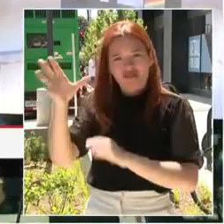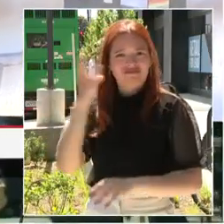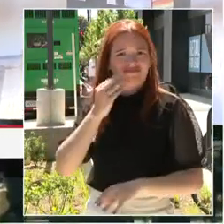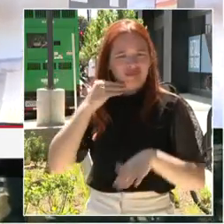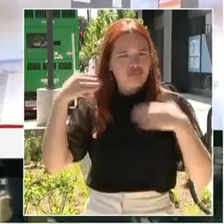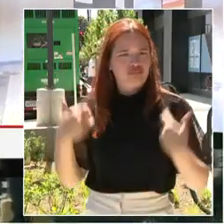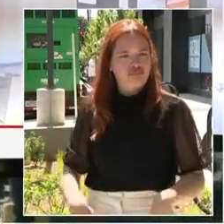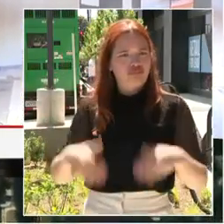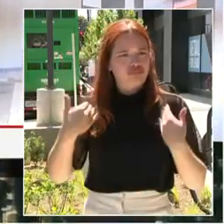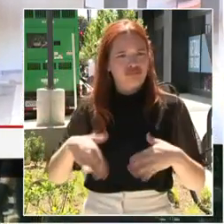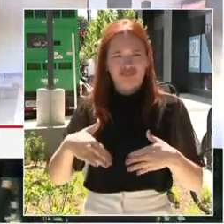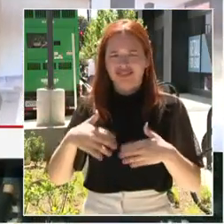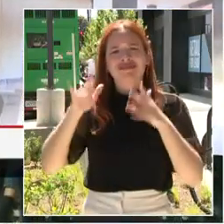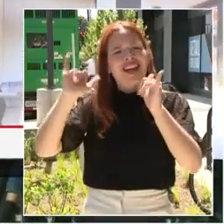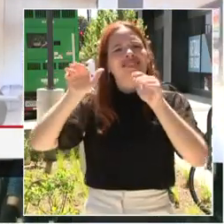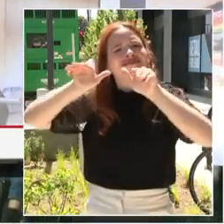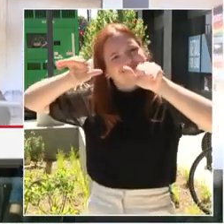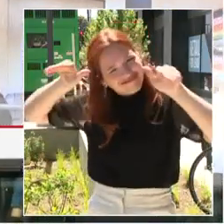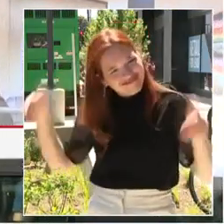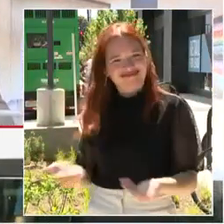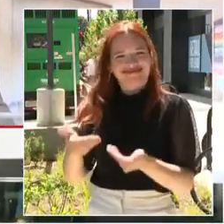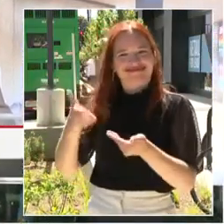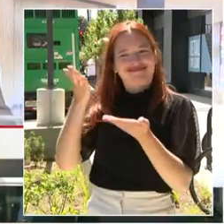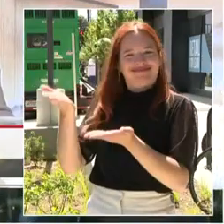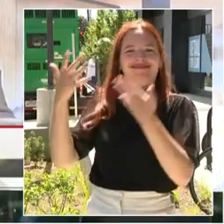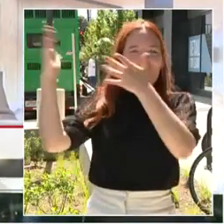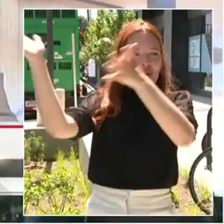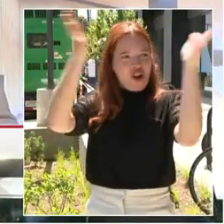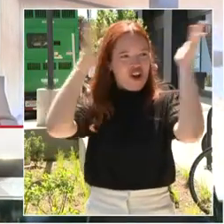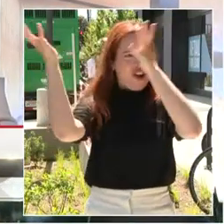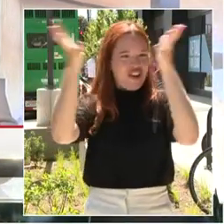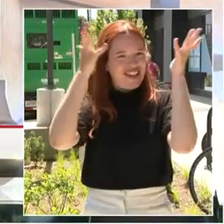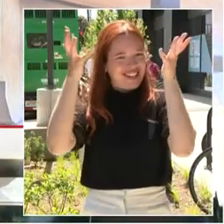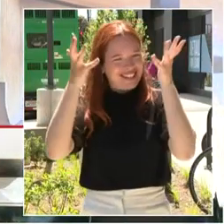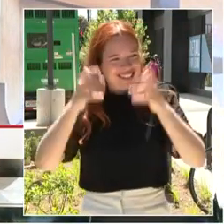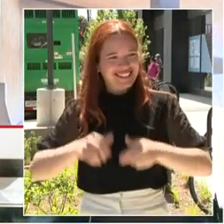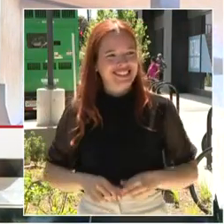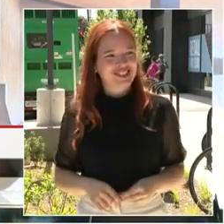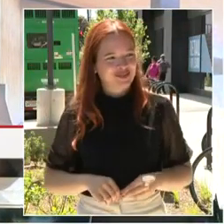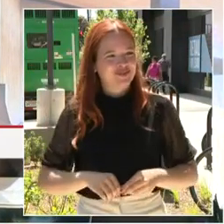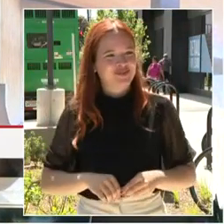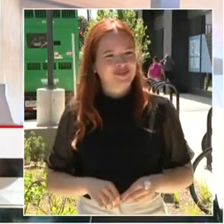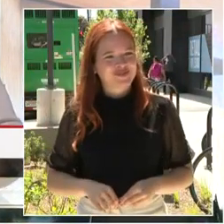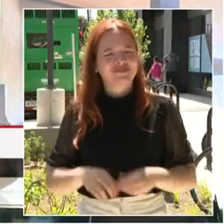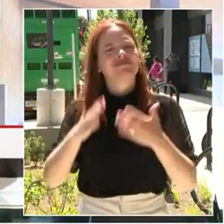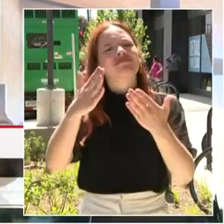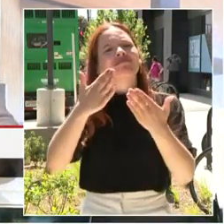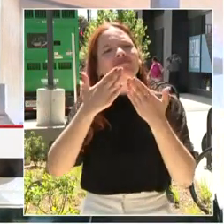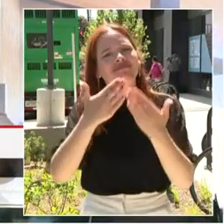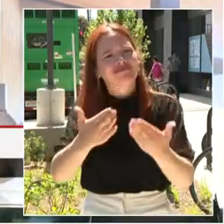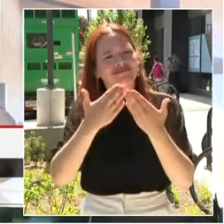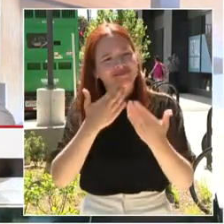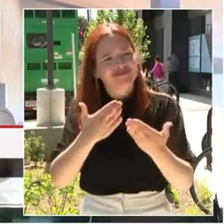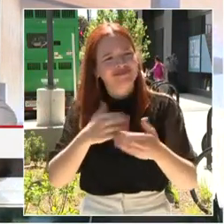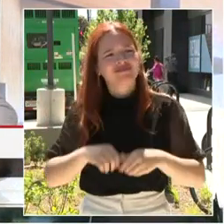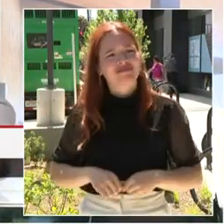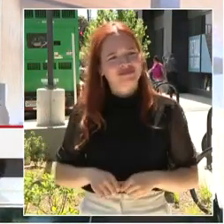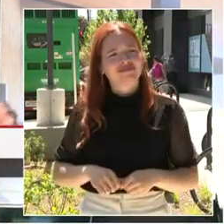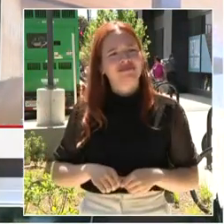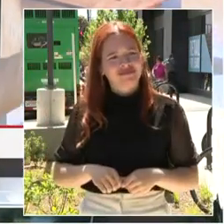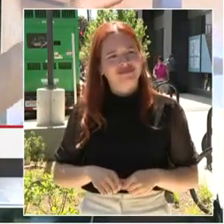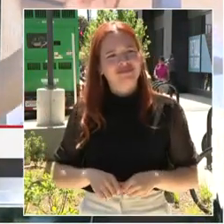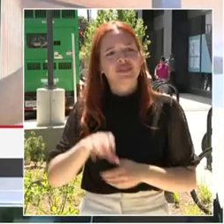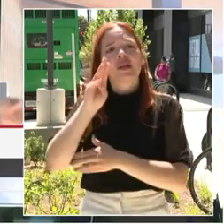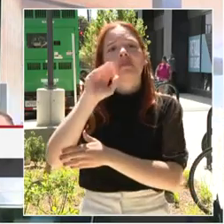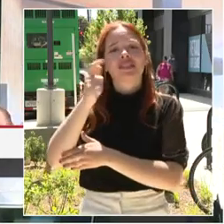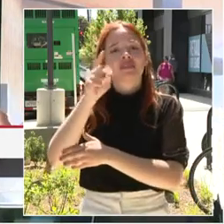my cabinet. Welcome. And I also want to thank Lindsay Maxwell, who's had to have two jobs,